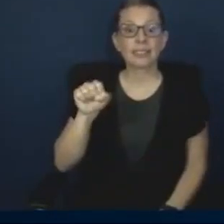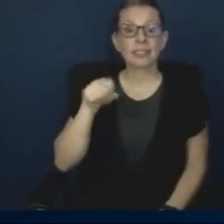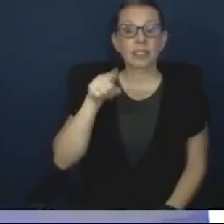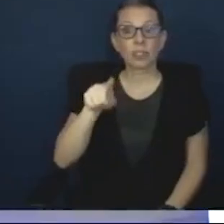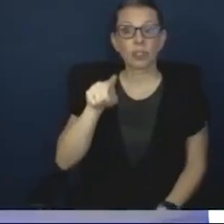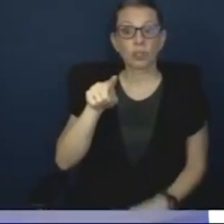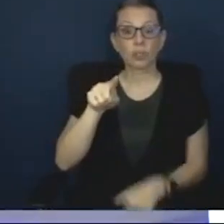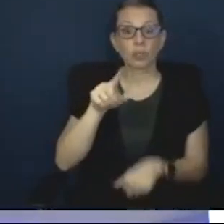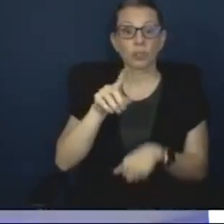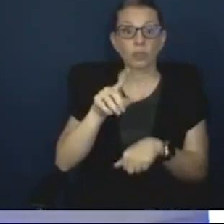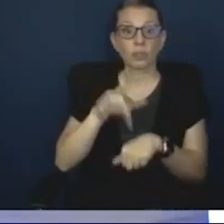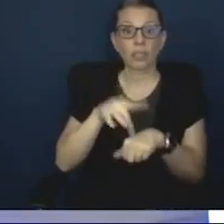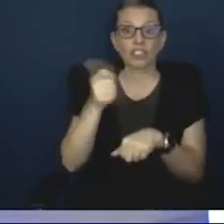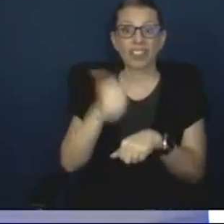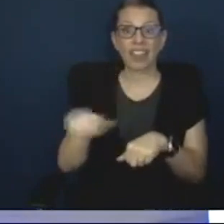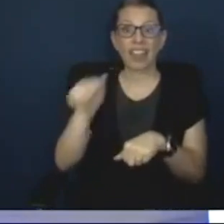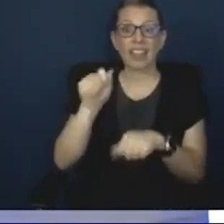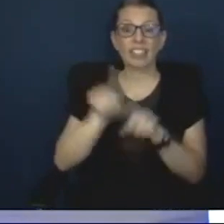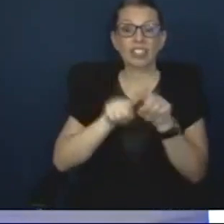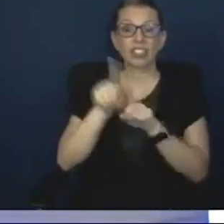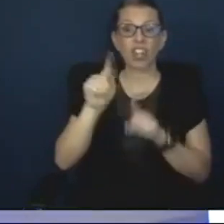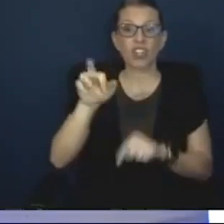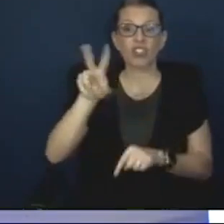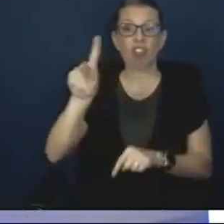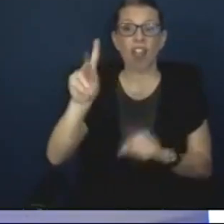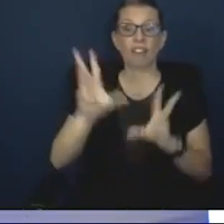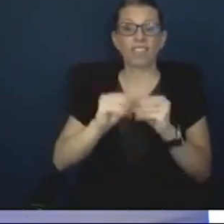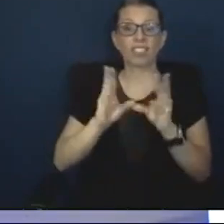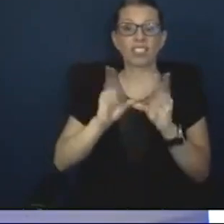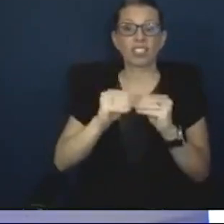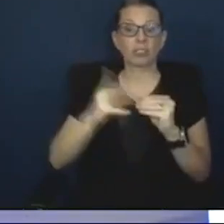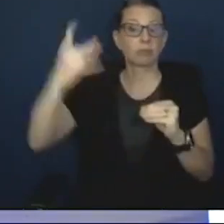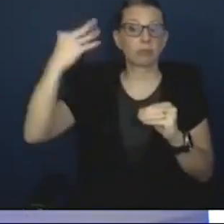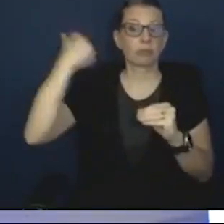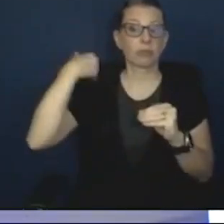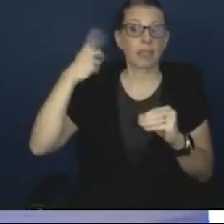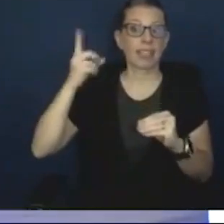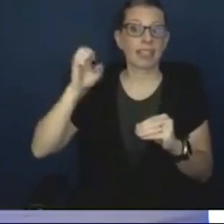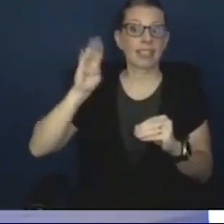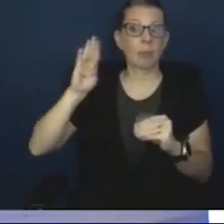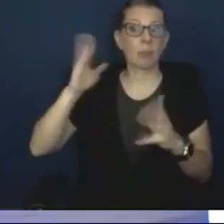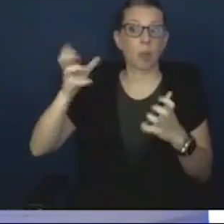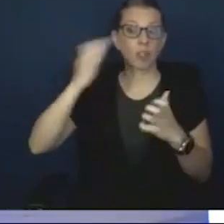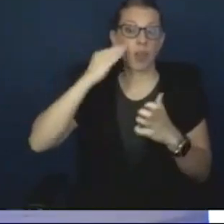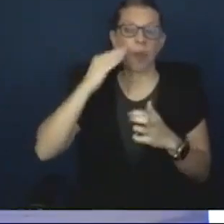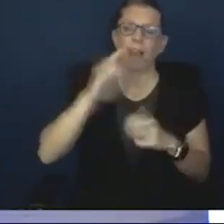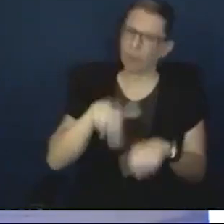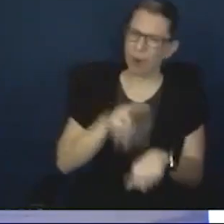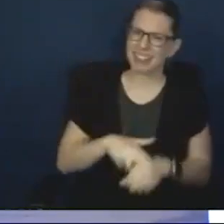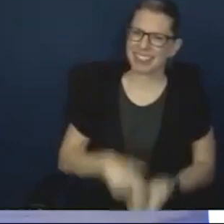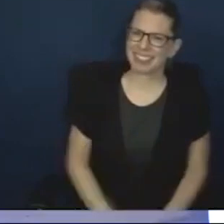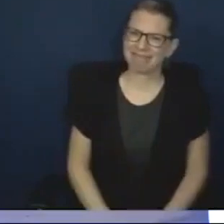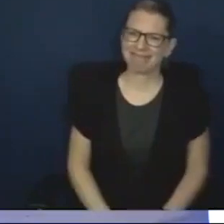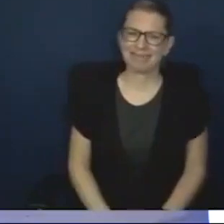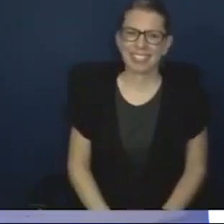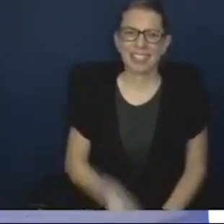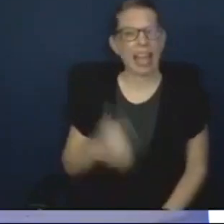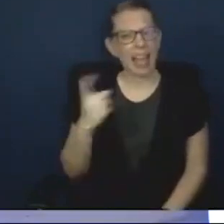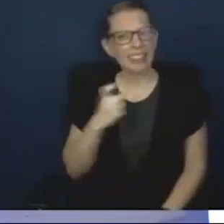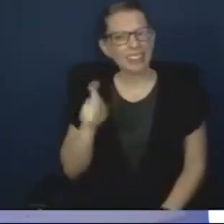Trek conventions back in the day? Deb wants to know. Of course. Do you even have to ask these questions? Really,